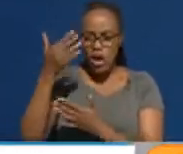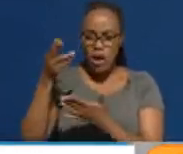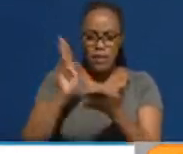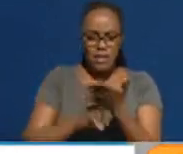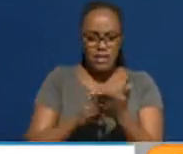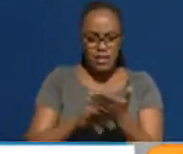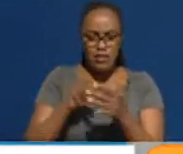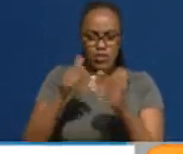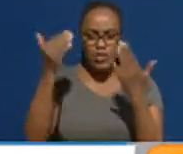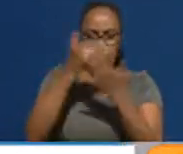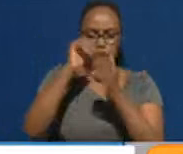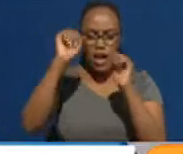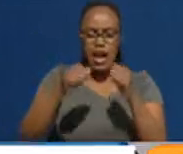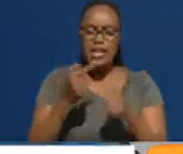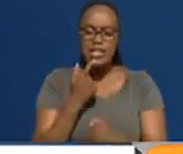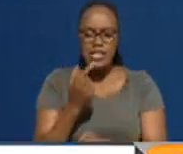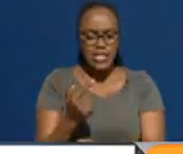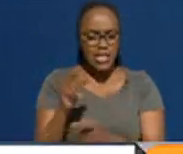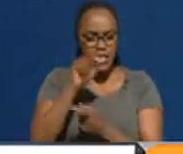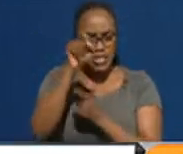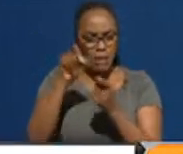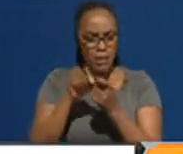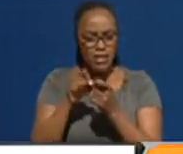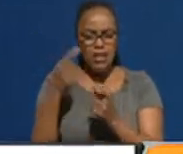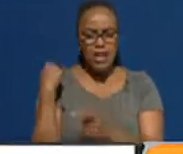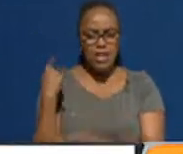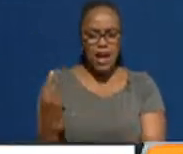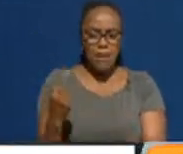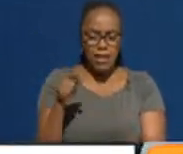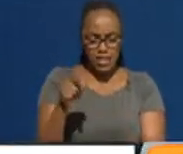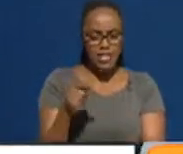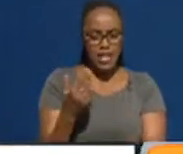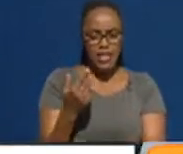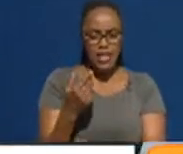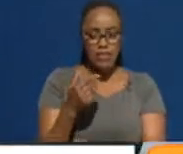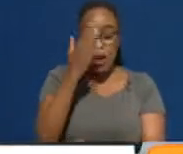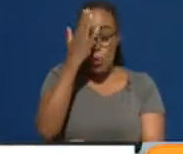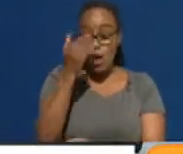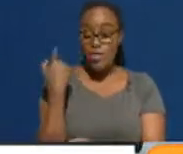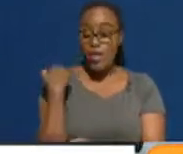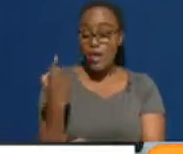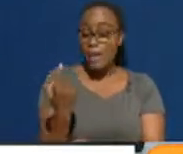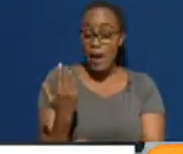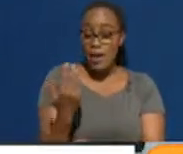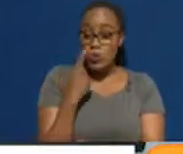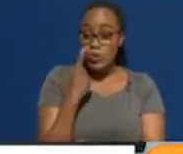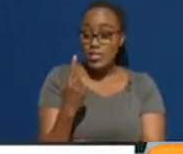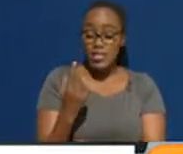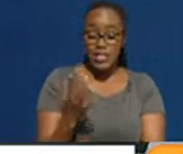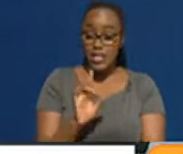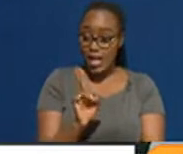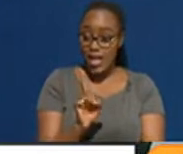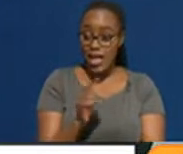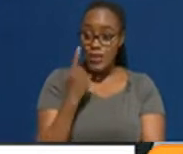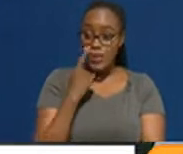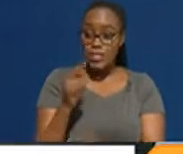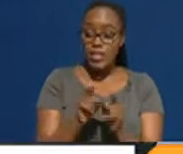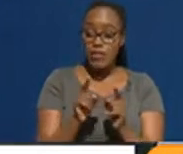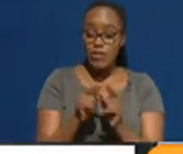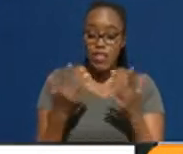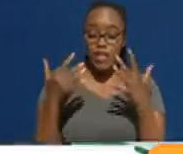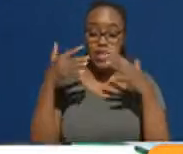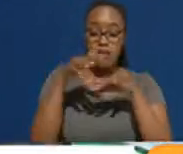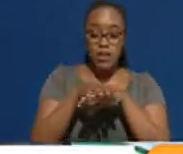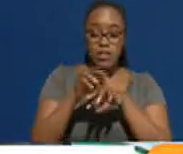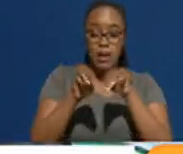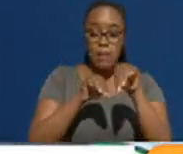register tonight? Would you be able to say no, that you know this definitively as no, because the figures are... One was a candidate then. Because of the integrated